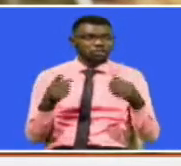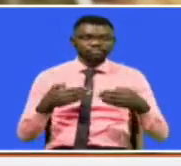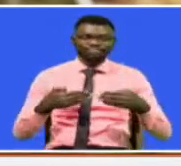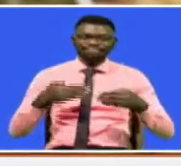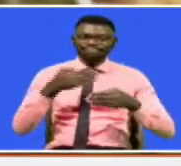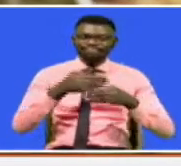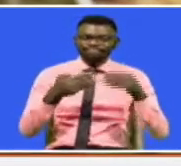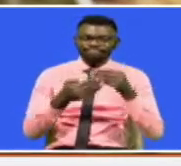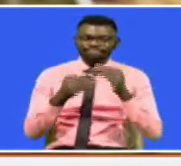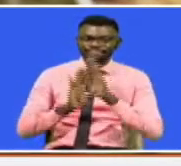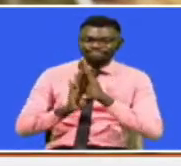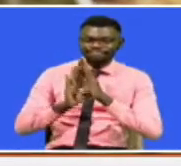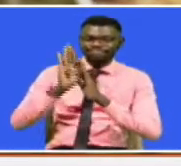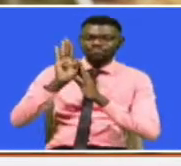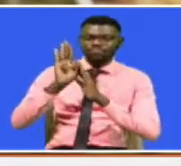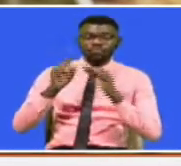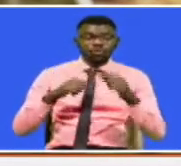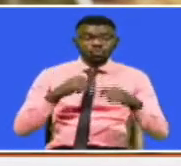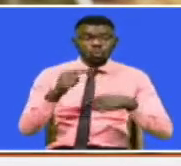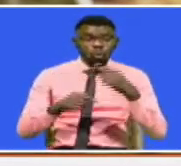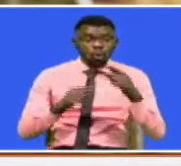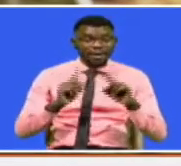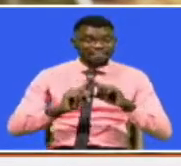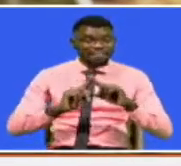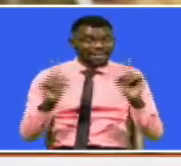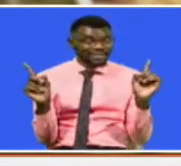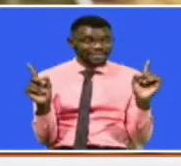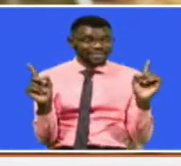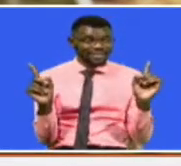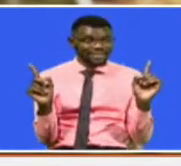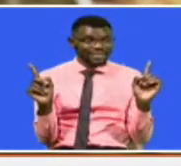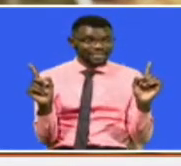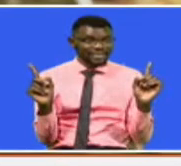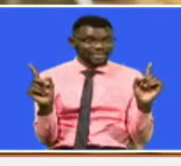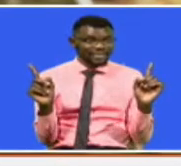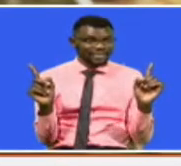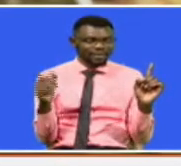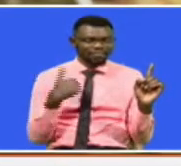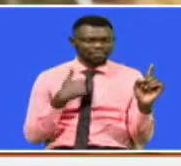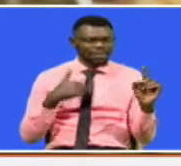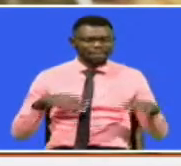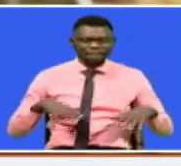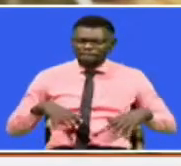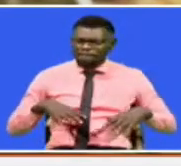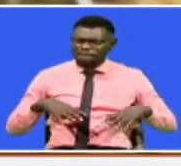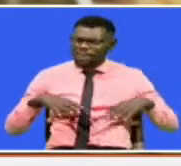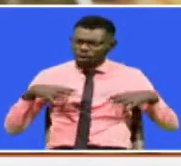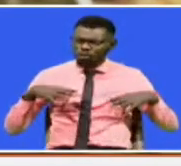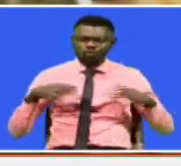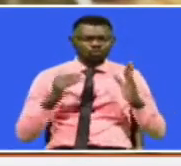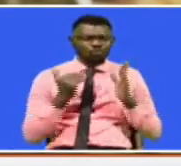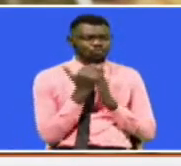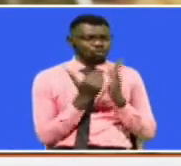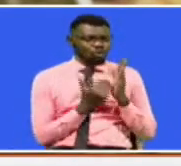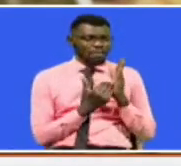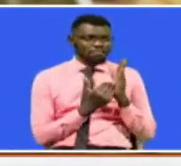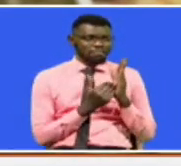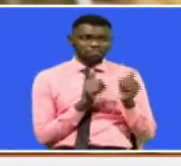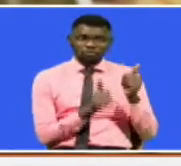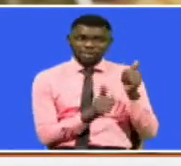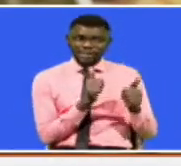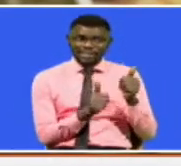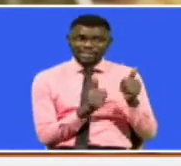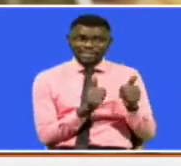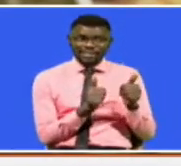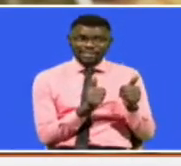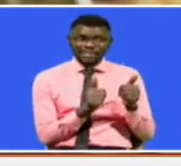infrastructural development ongoing. But I would say my most proud program is